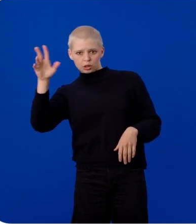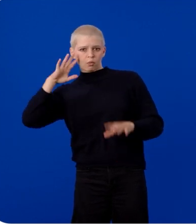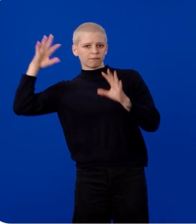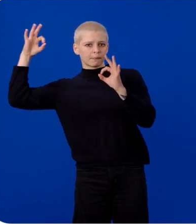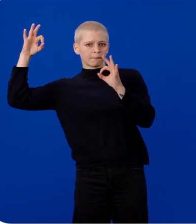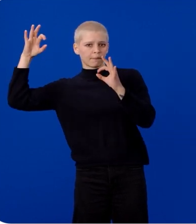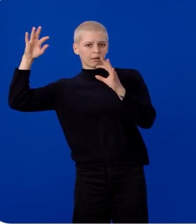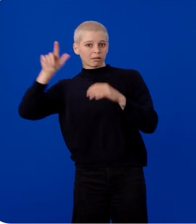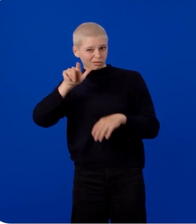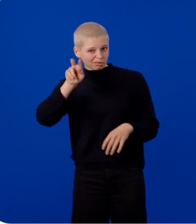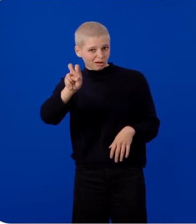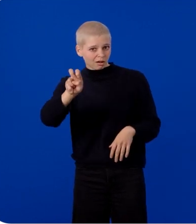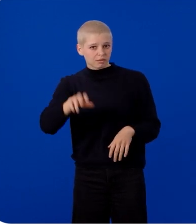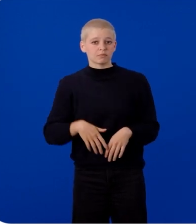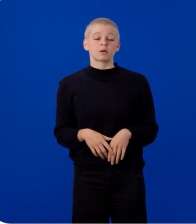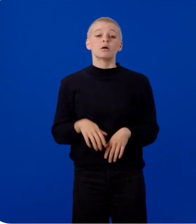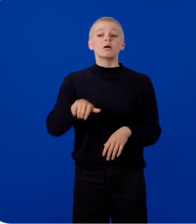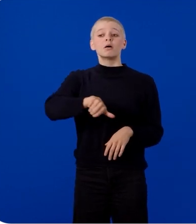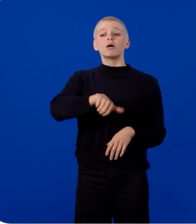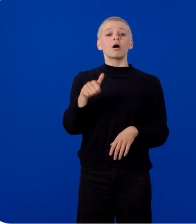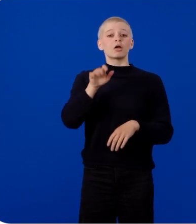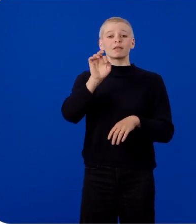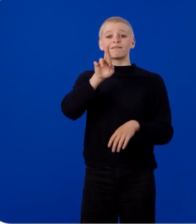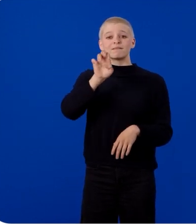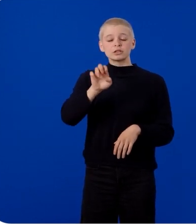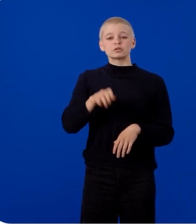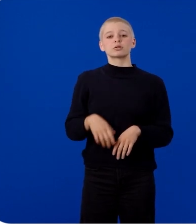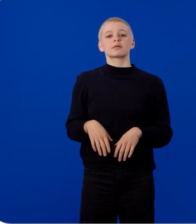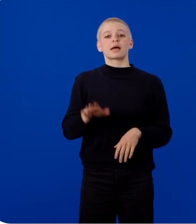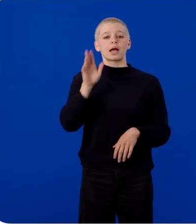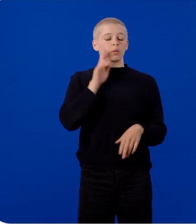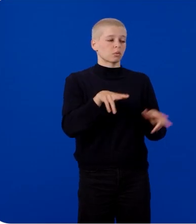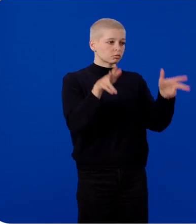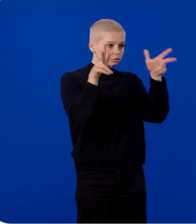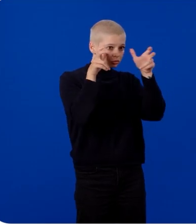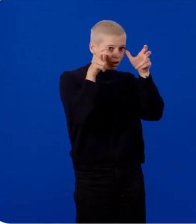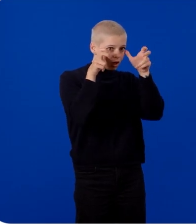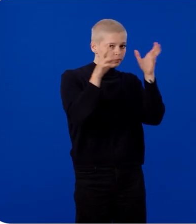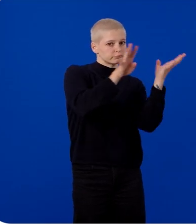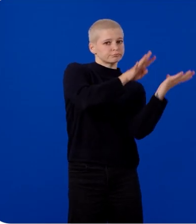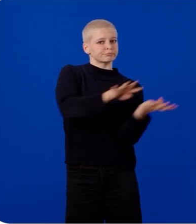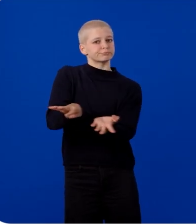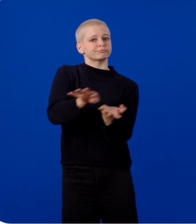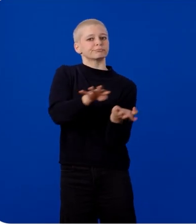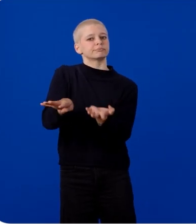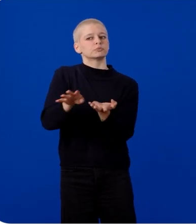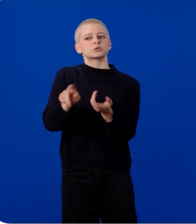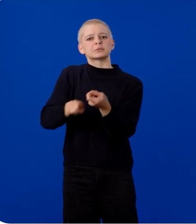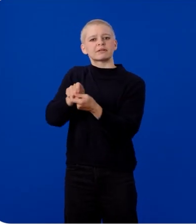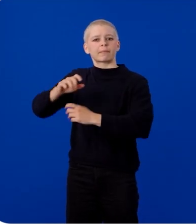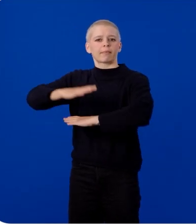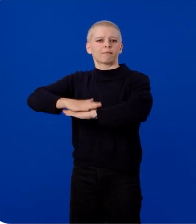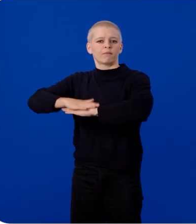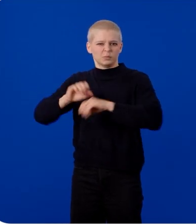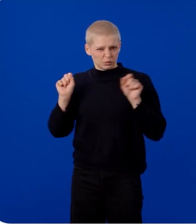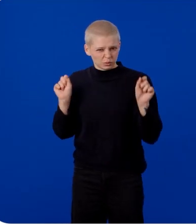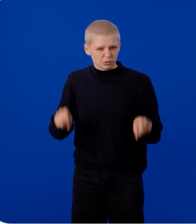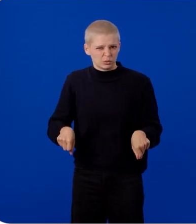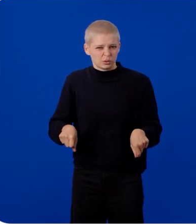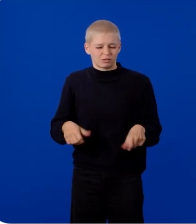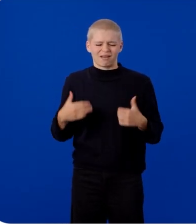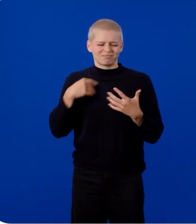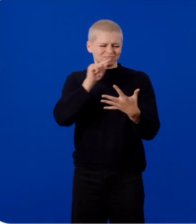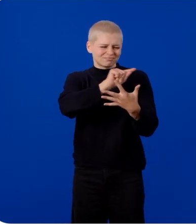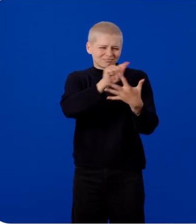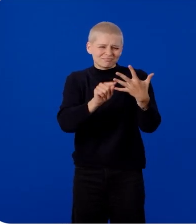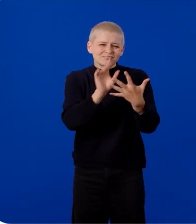build a feature into your app that live streams what you're seeing onto your platform of choice. The possibilities are endless in